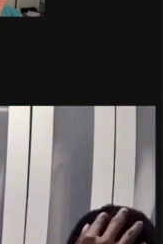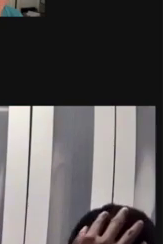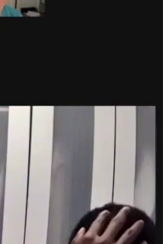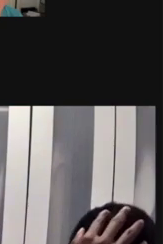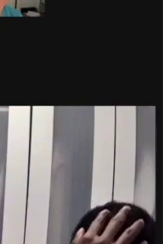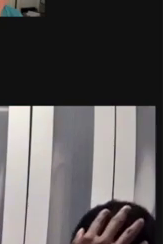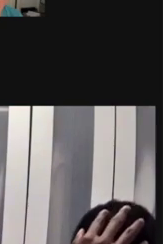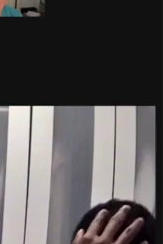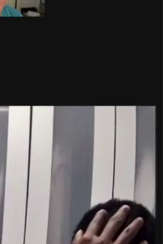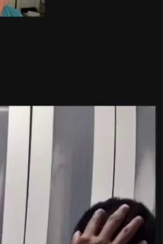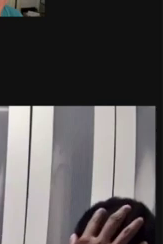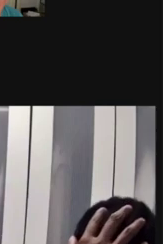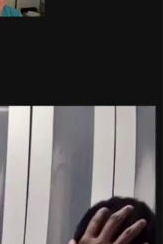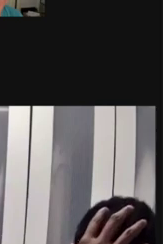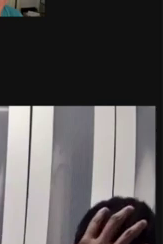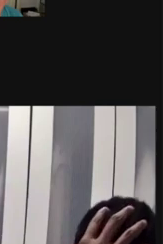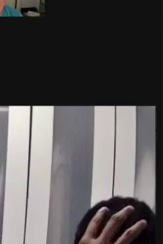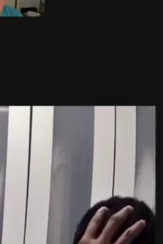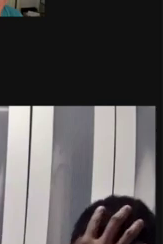Church.